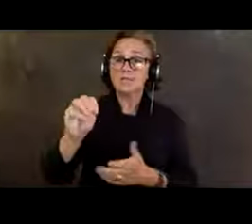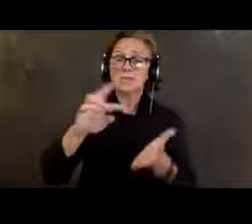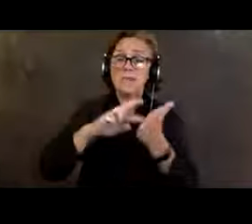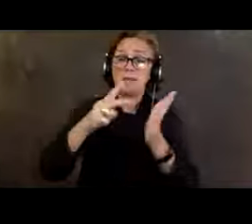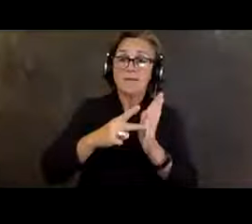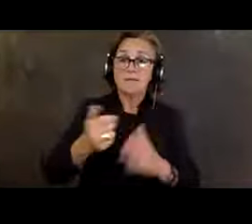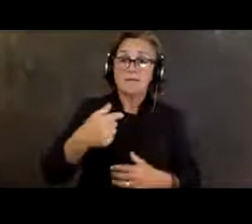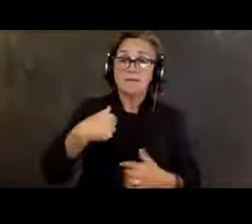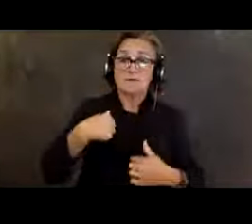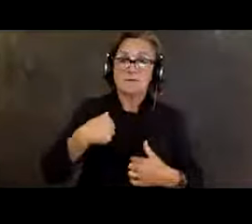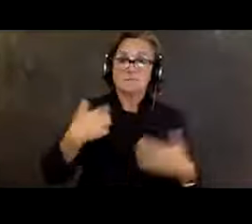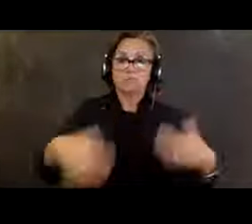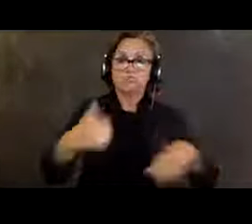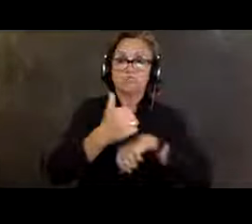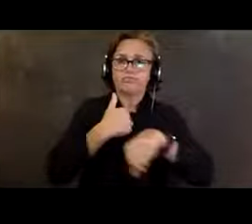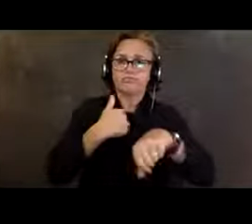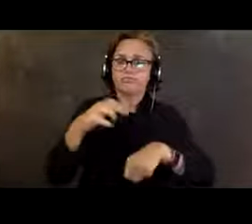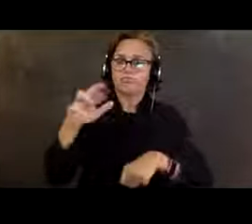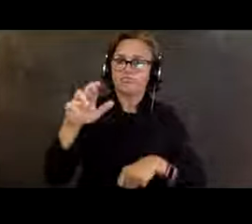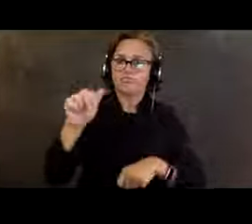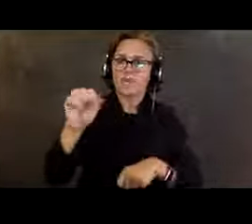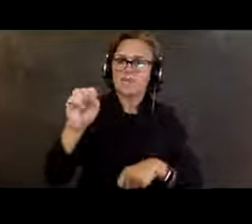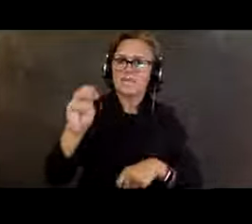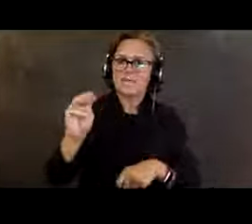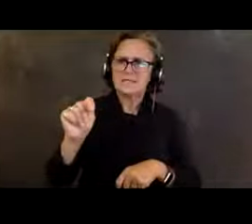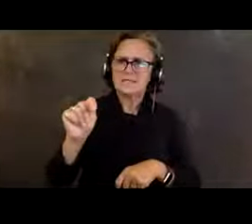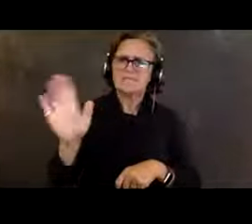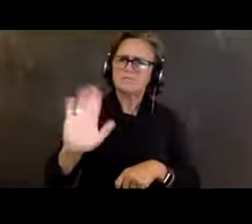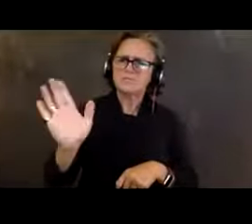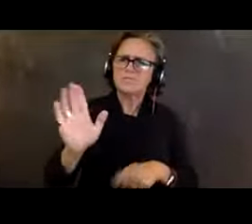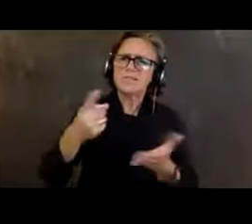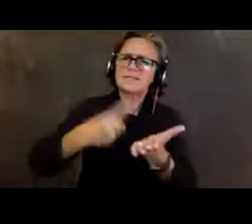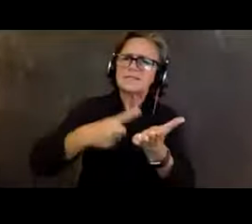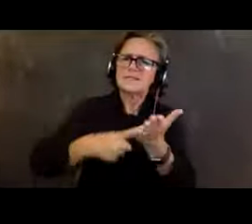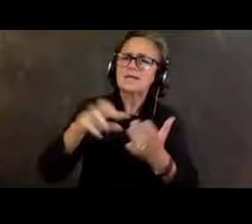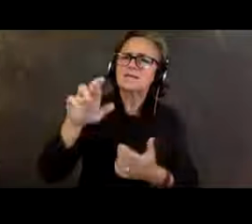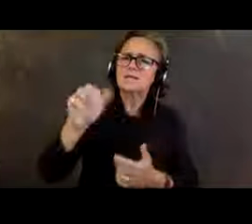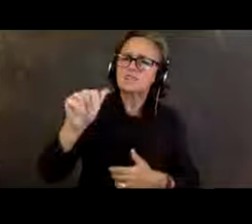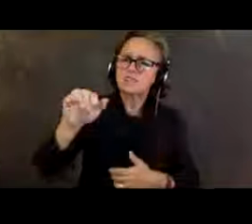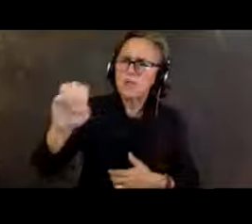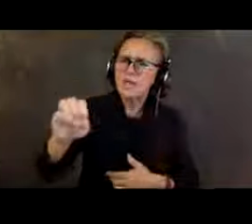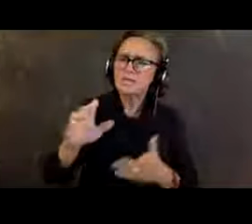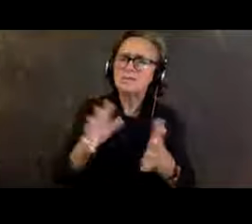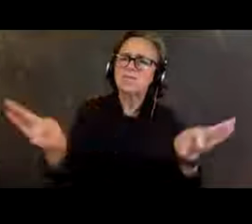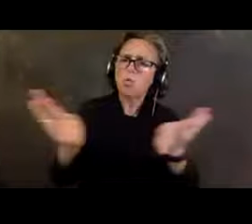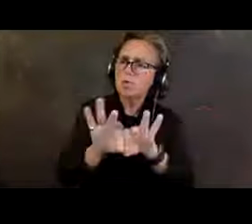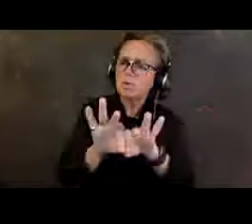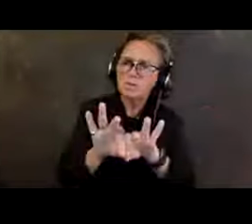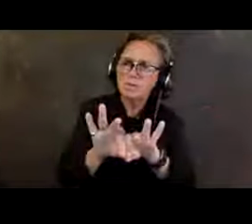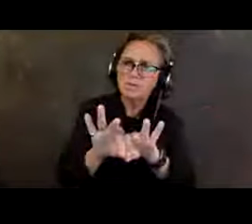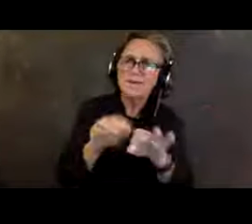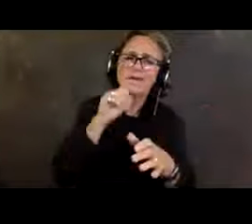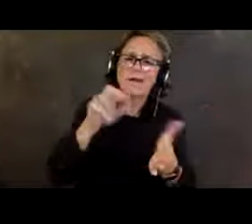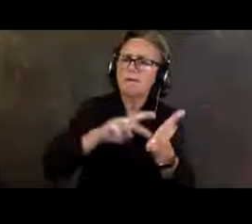be a buffer to our kids in terms of the health impacts that racism has on children. And I look forward to the panel